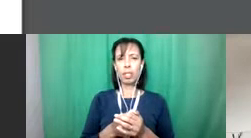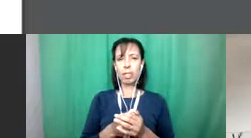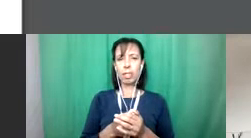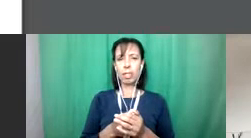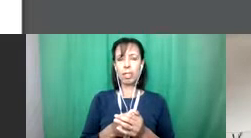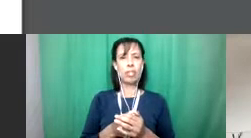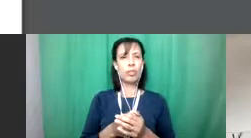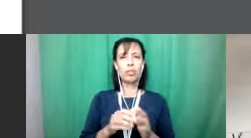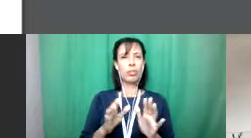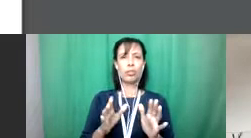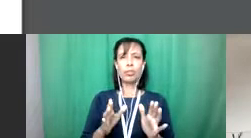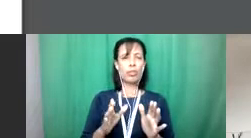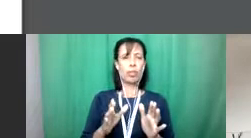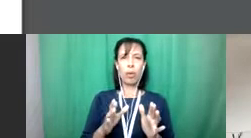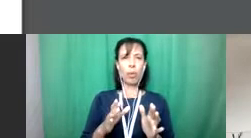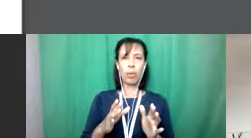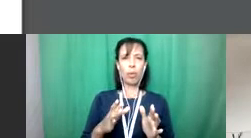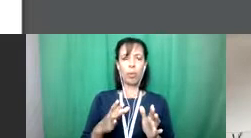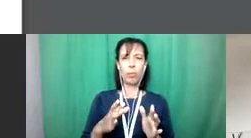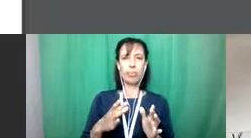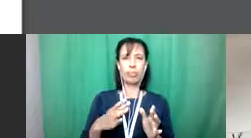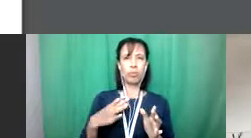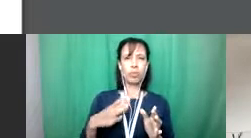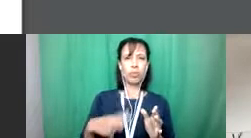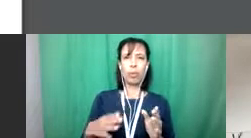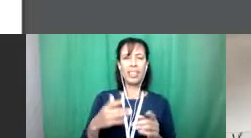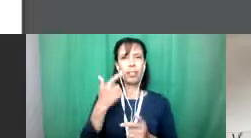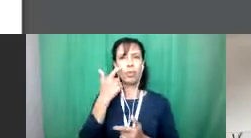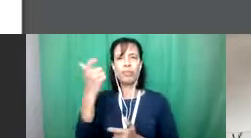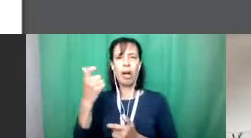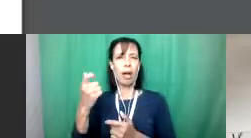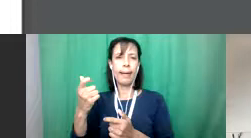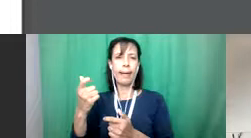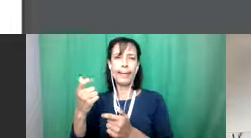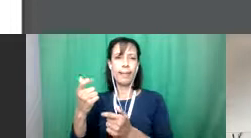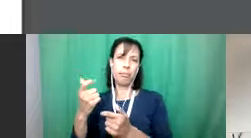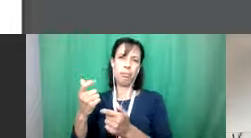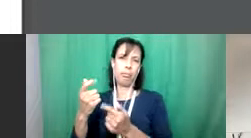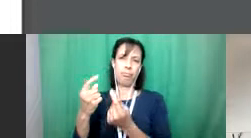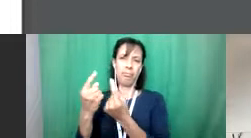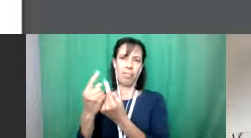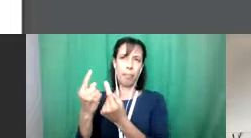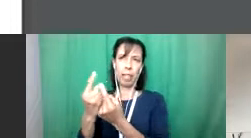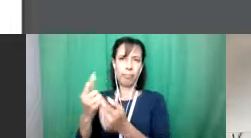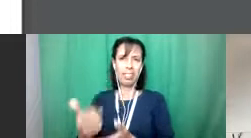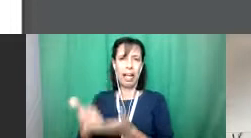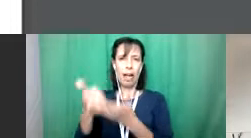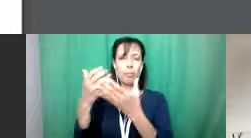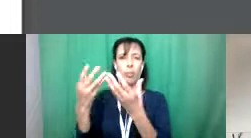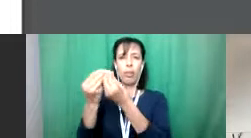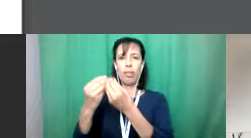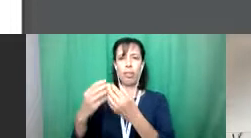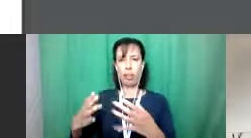some guidance on a template for your dissertation. This is the template for your dissertation. You're going to have a